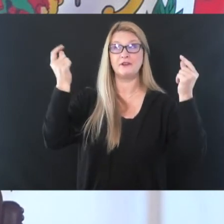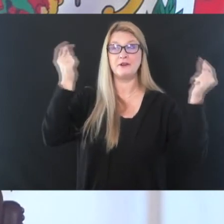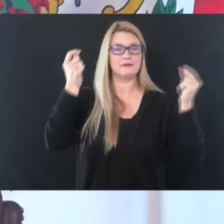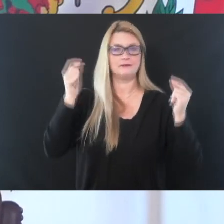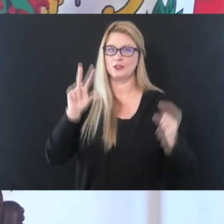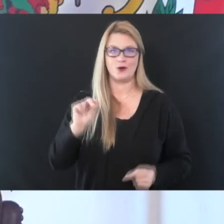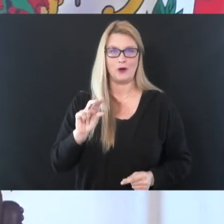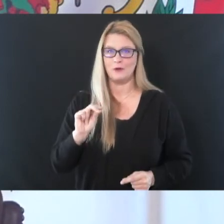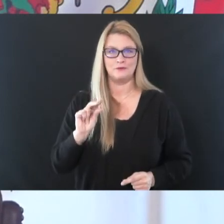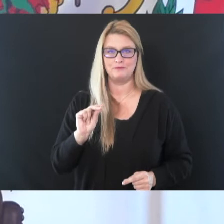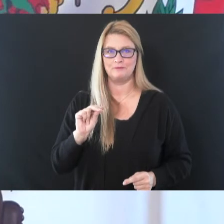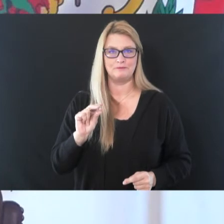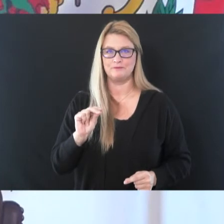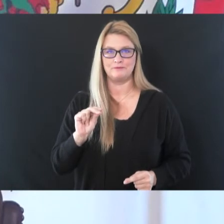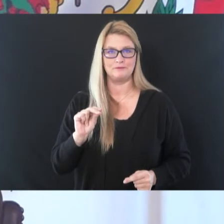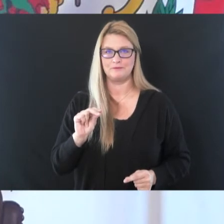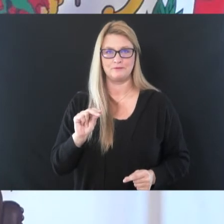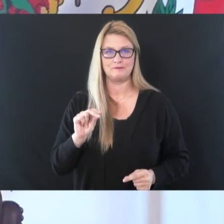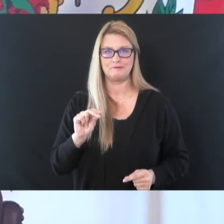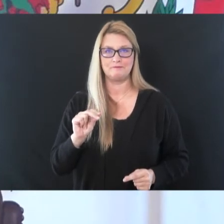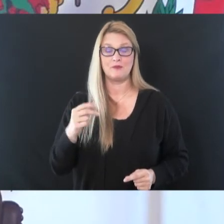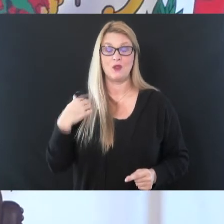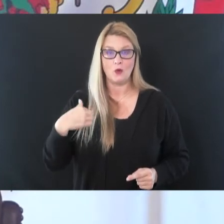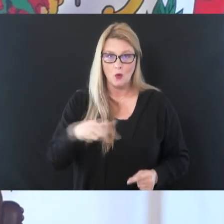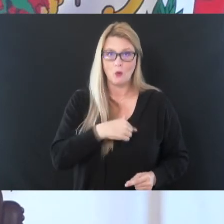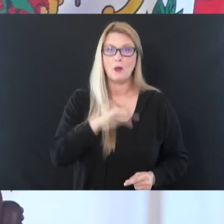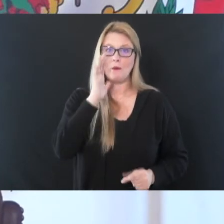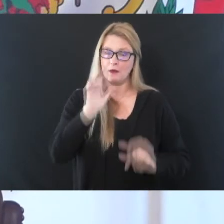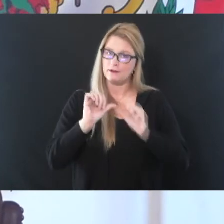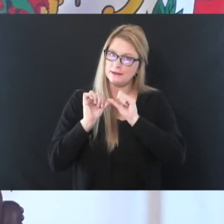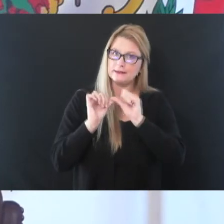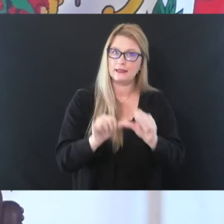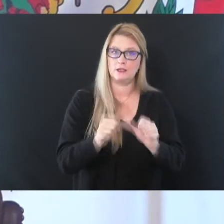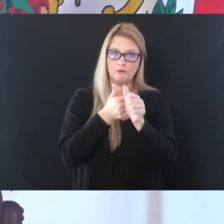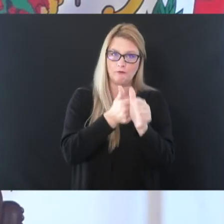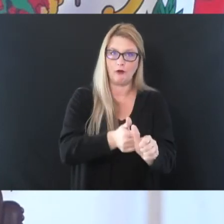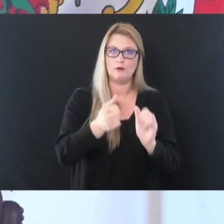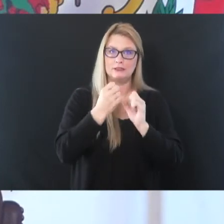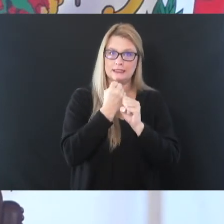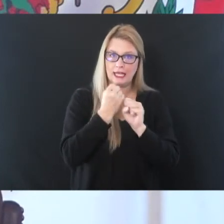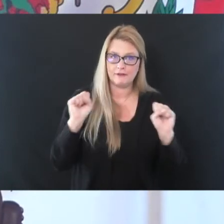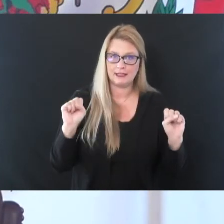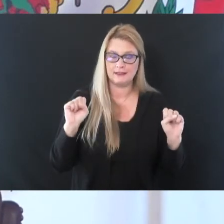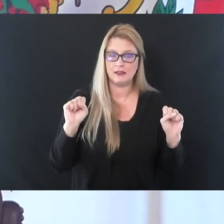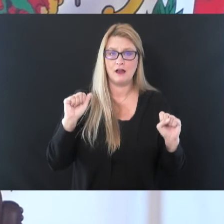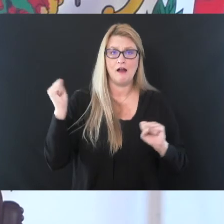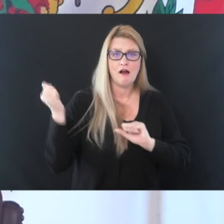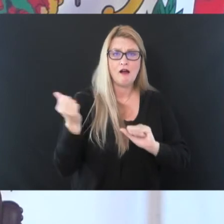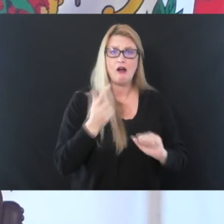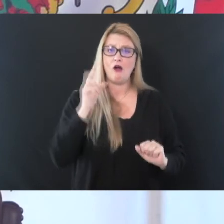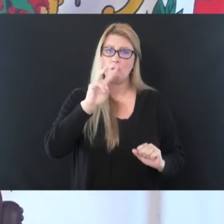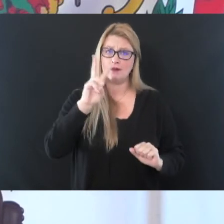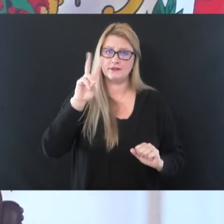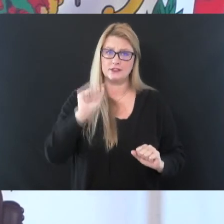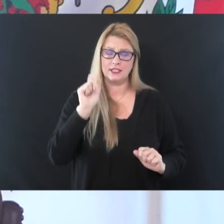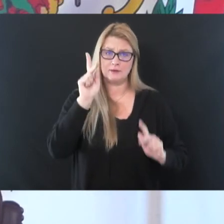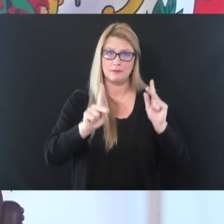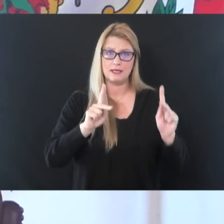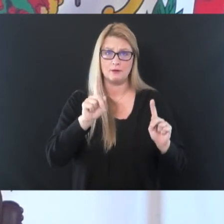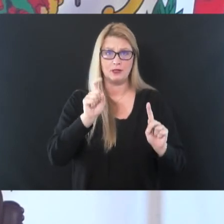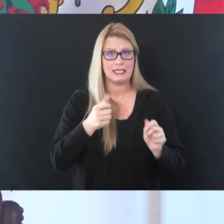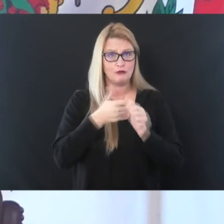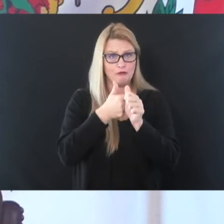many, many aspects. And we're going to continue to do so. But all West Virginians should listen to me and